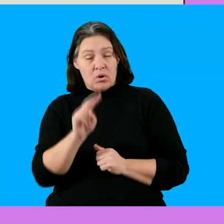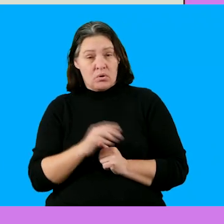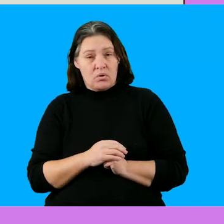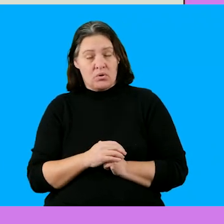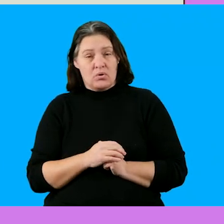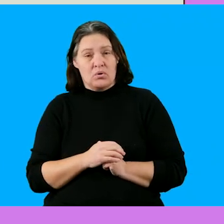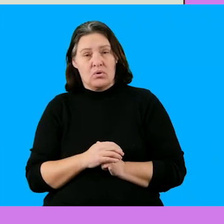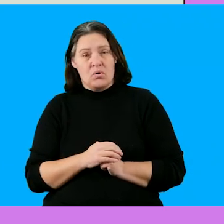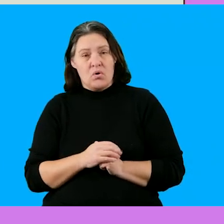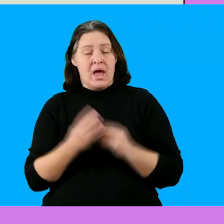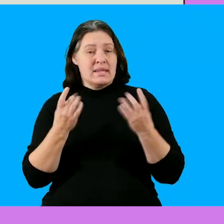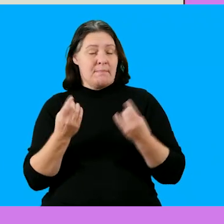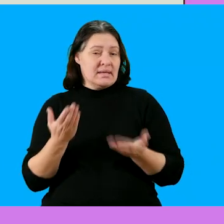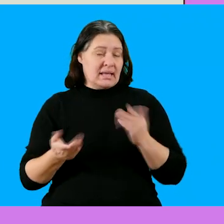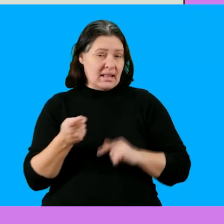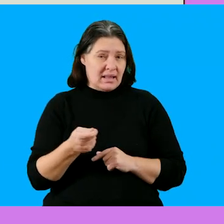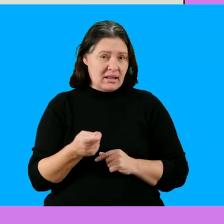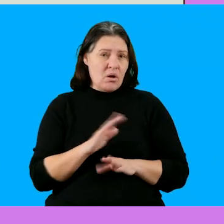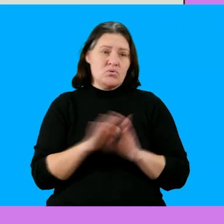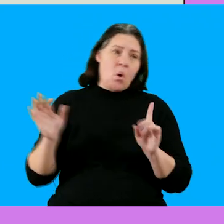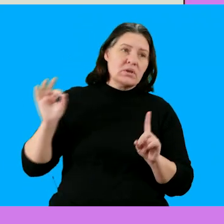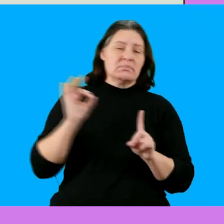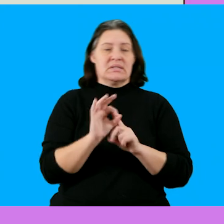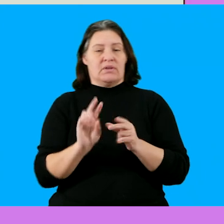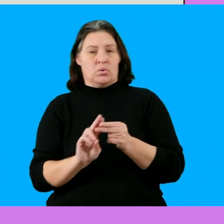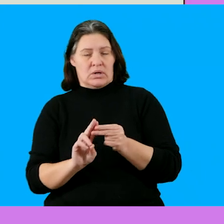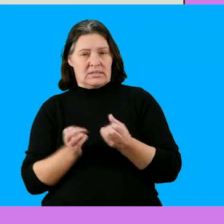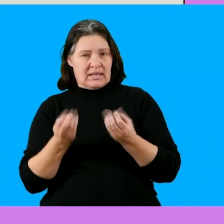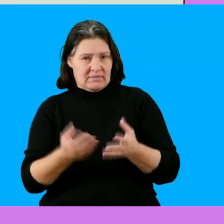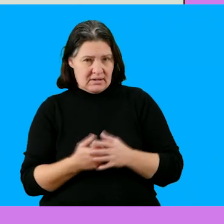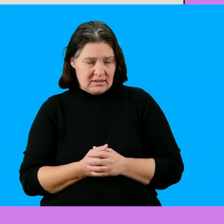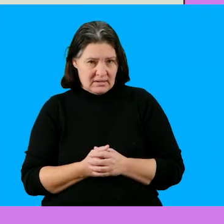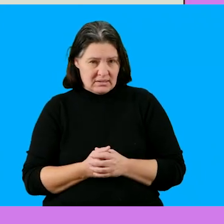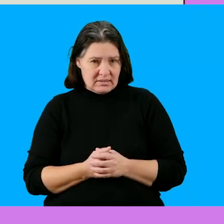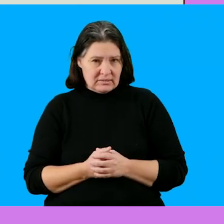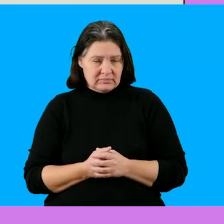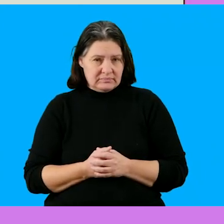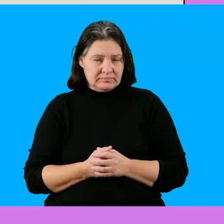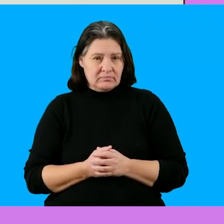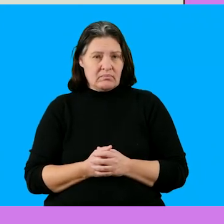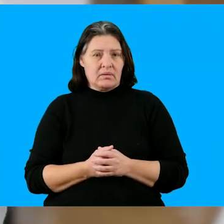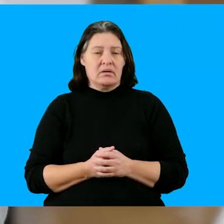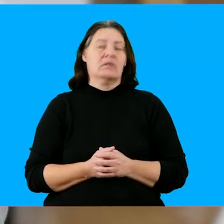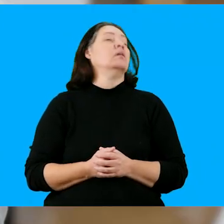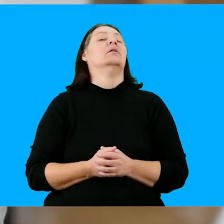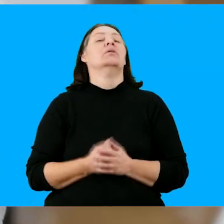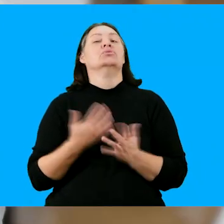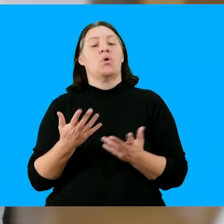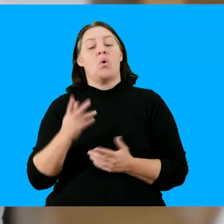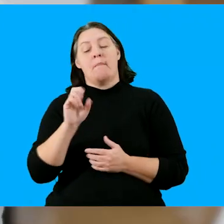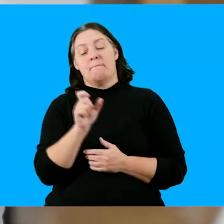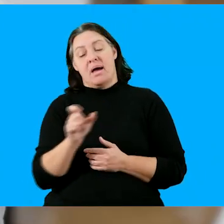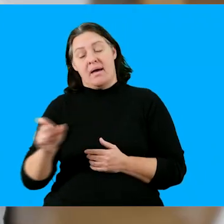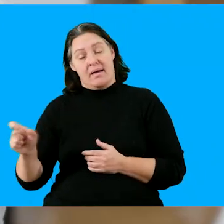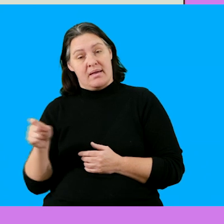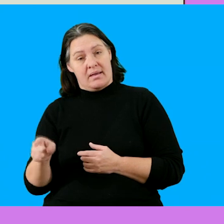at our number scale, remember, no particular units are given or indicated when you write your scale. Then in terms of our